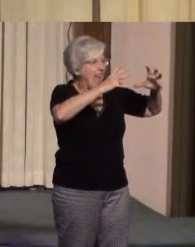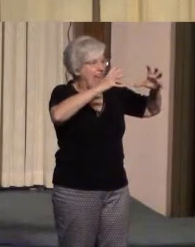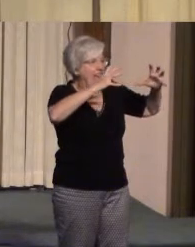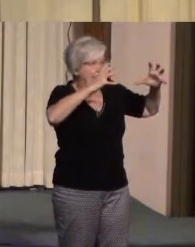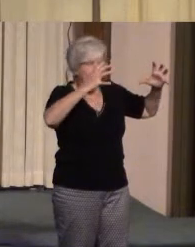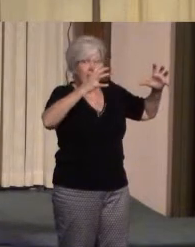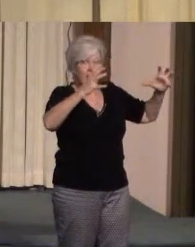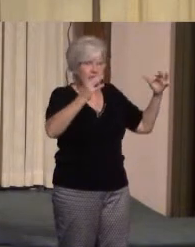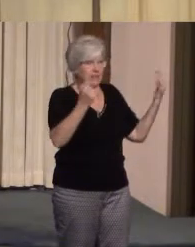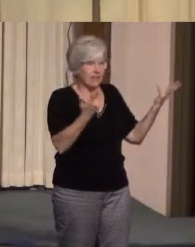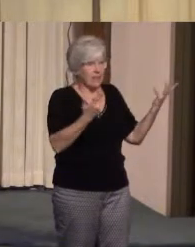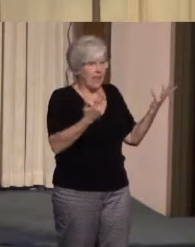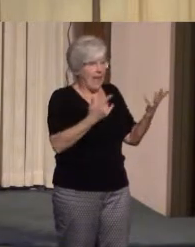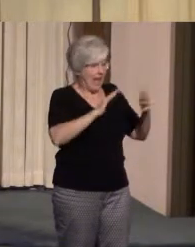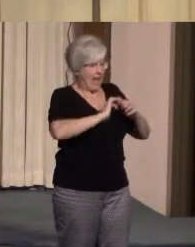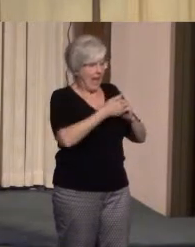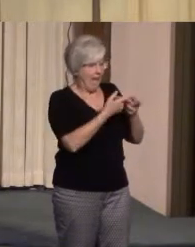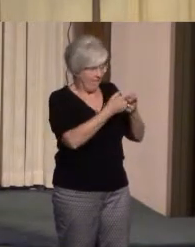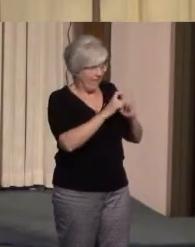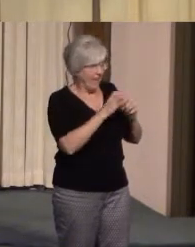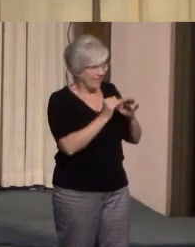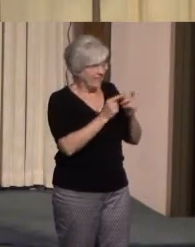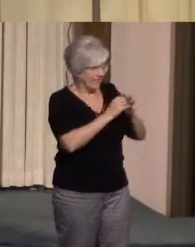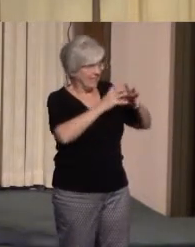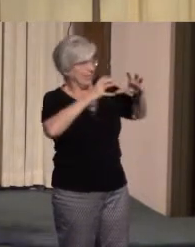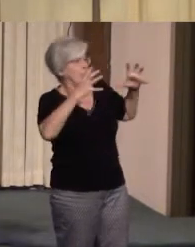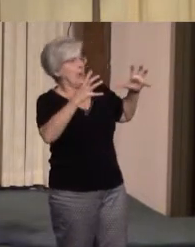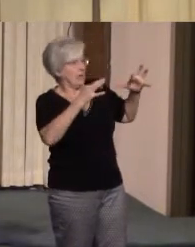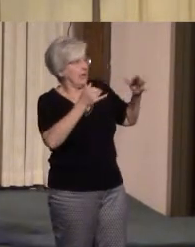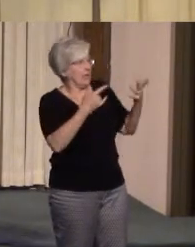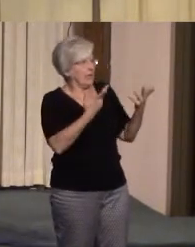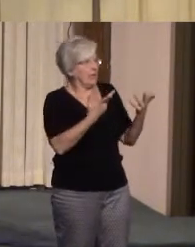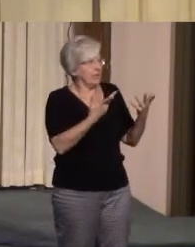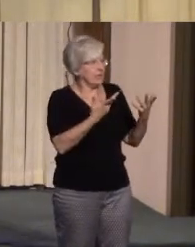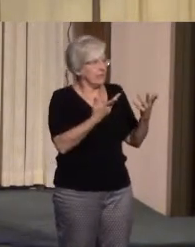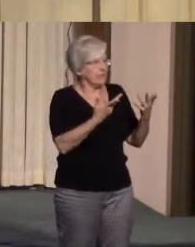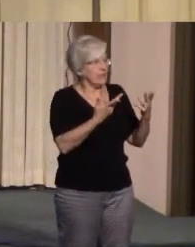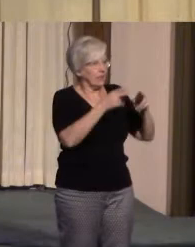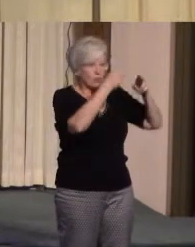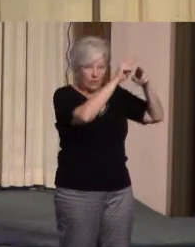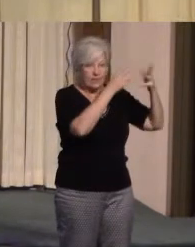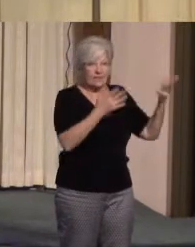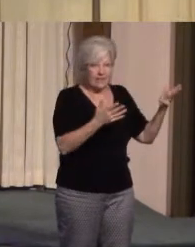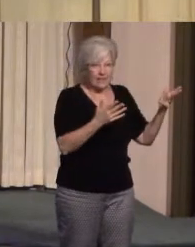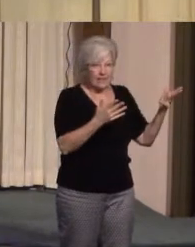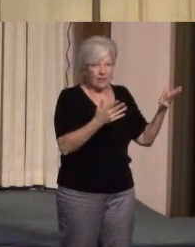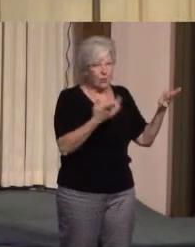is increasing, right? It's all kind of still blowing away from each other, we think, based on the Big Bang,